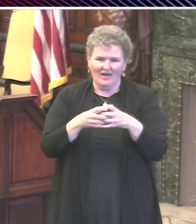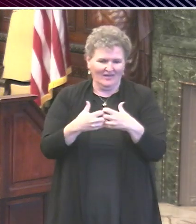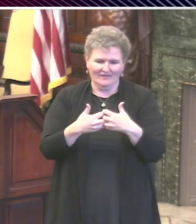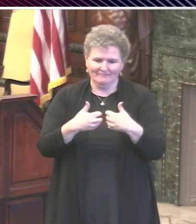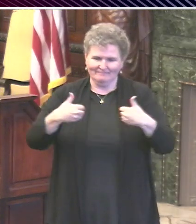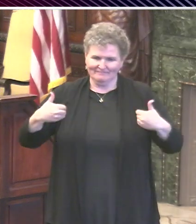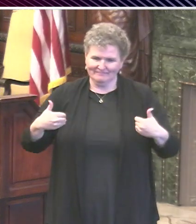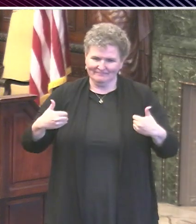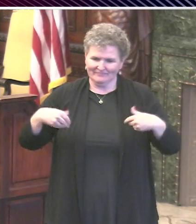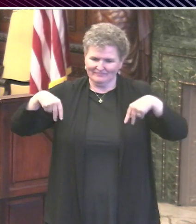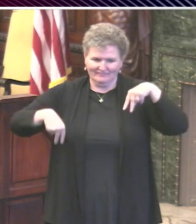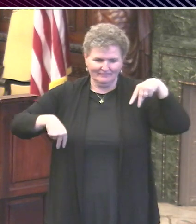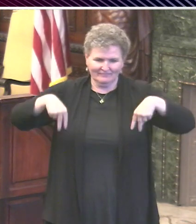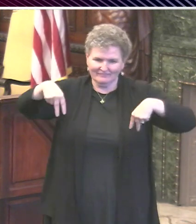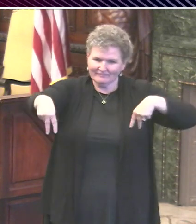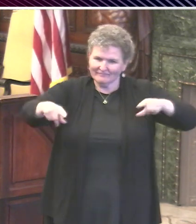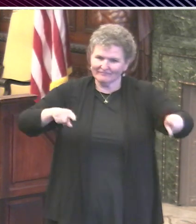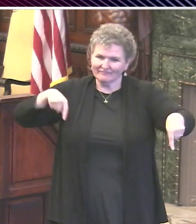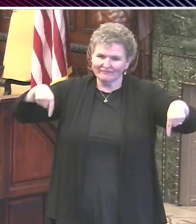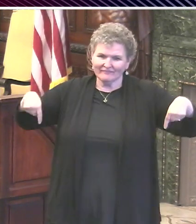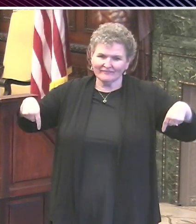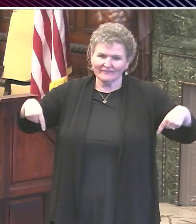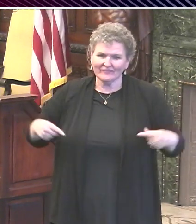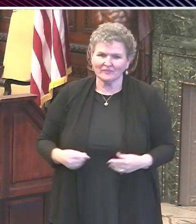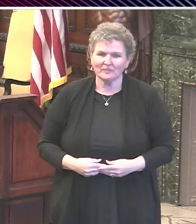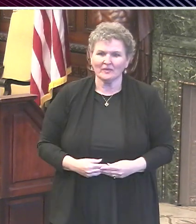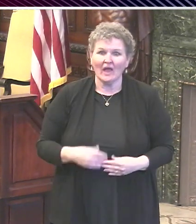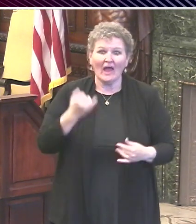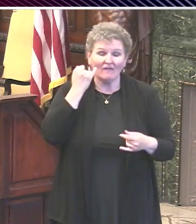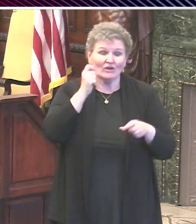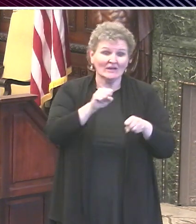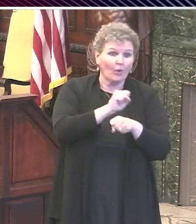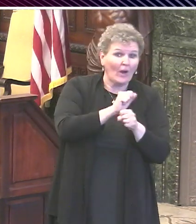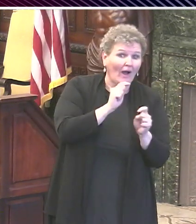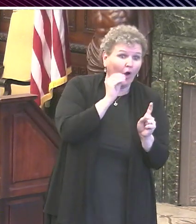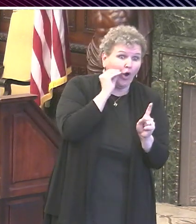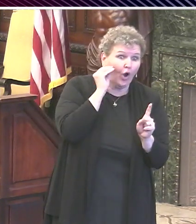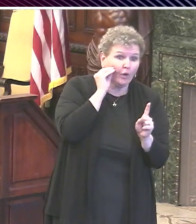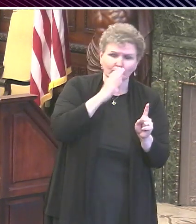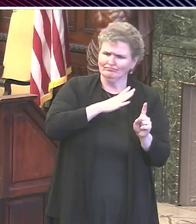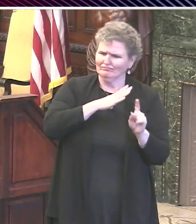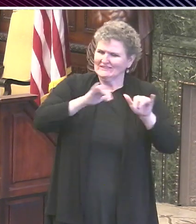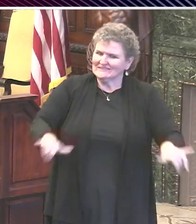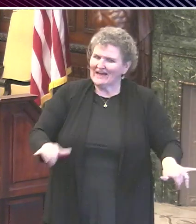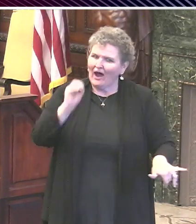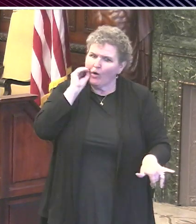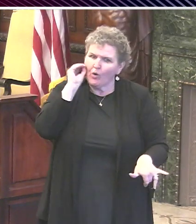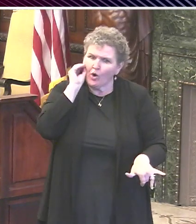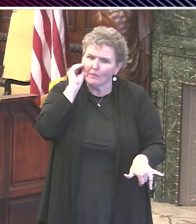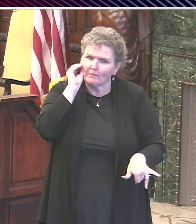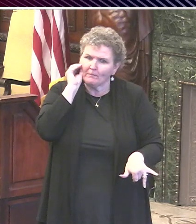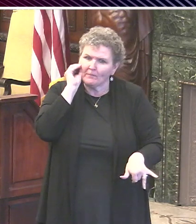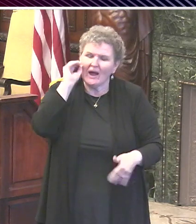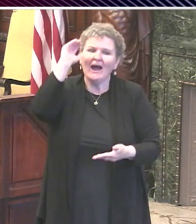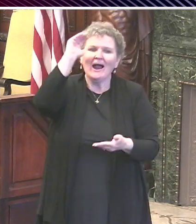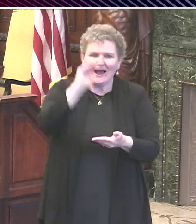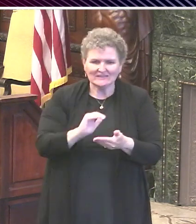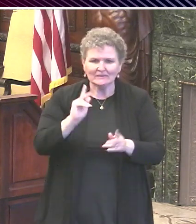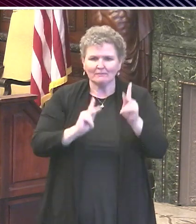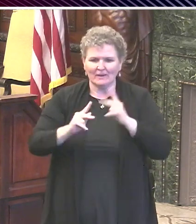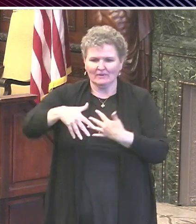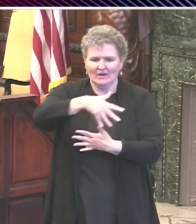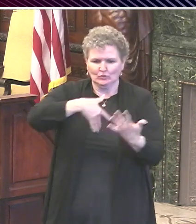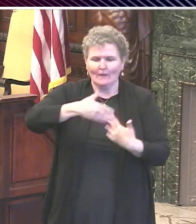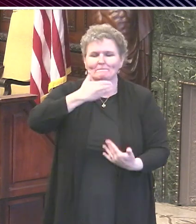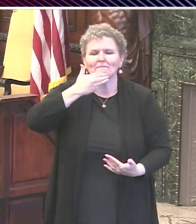anybody who can continue to work from home should do so. So have fewer people in general going around and fewer people at the work site.